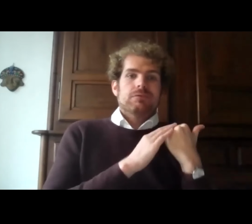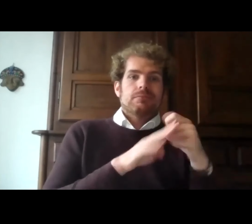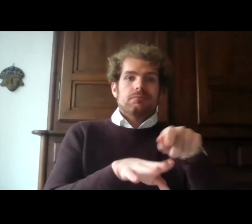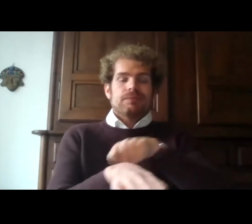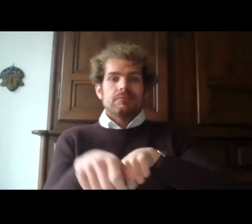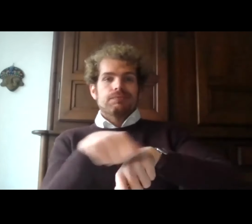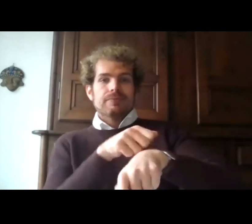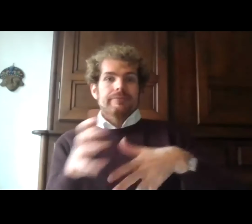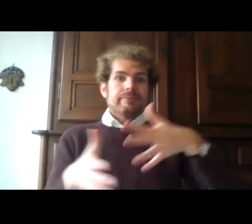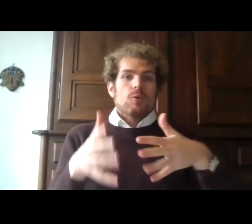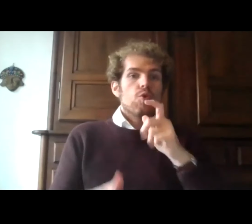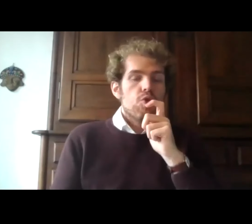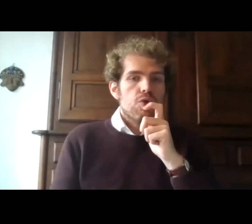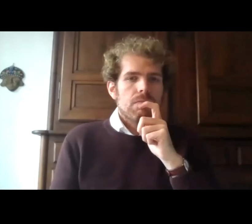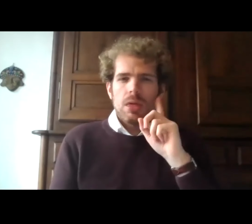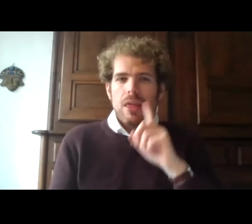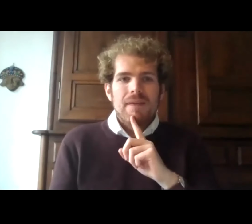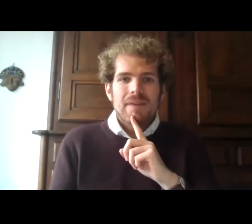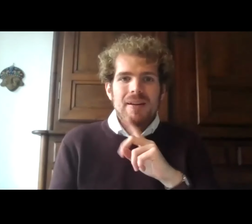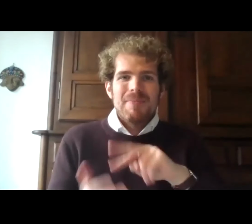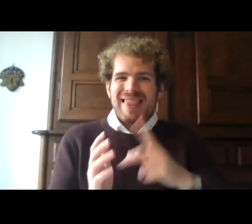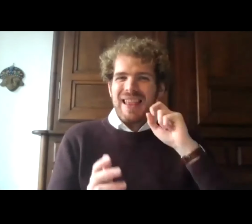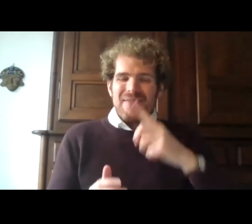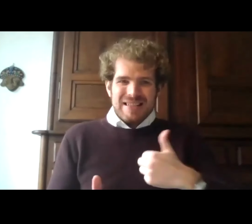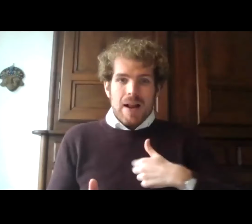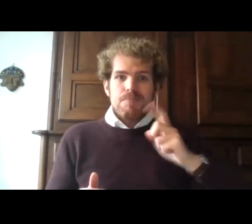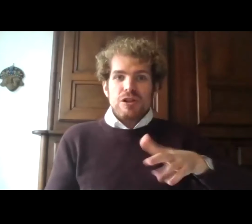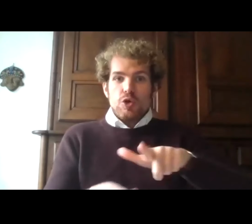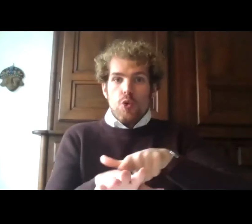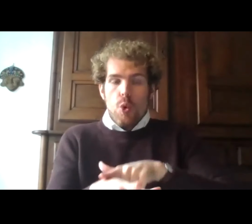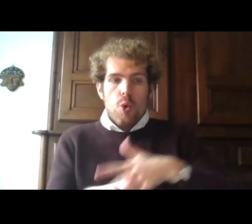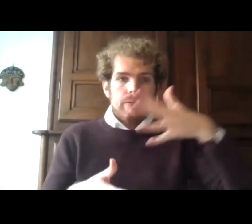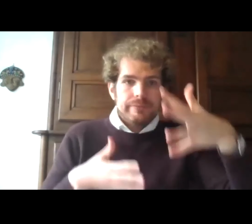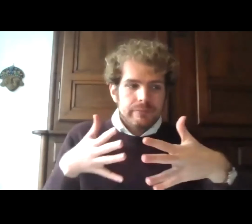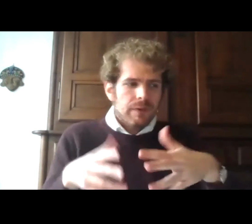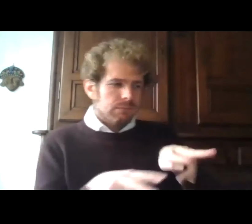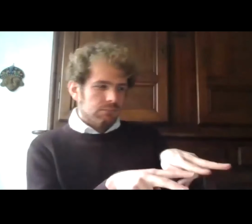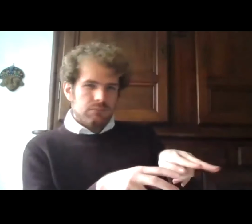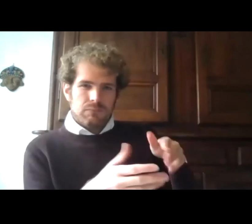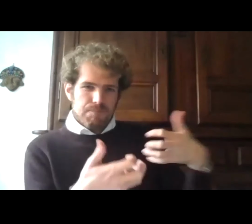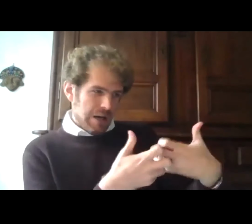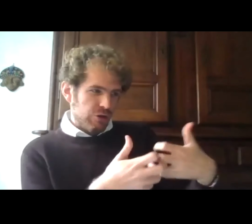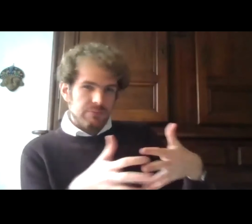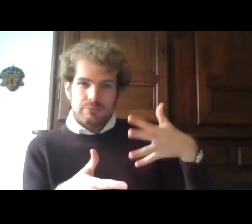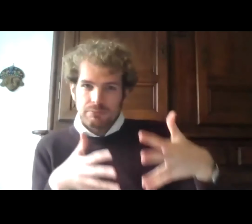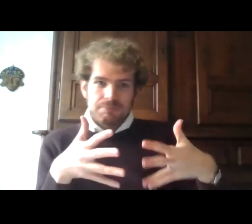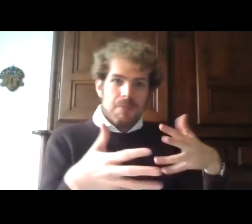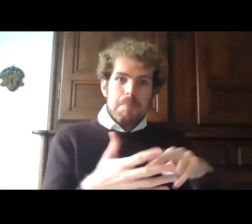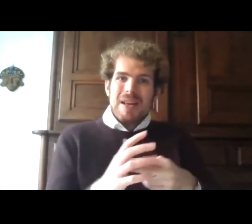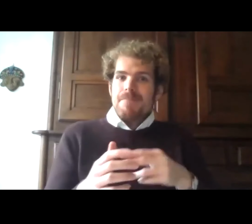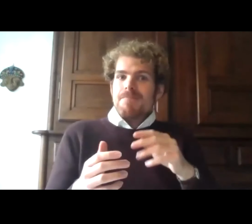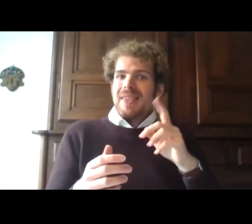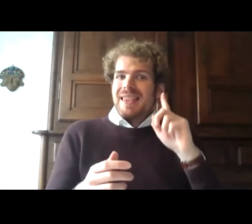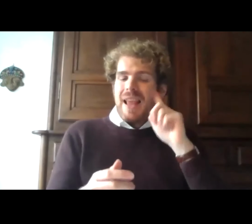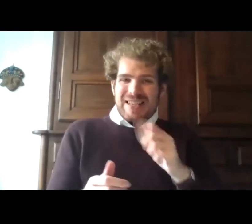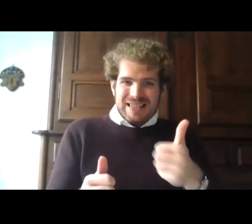deaf community isn't embracing this technology is that the people who have invented these devices are not deaf, right? They haven't